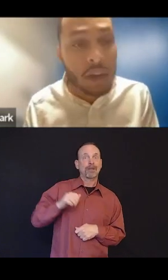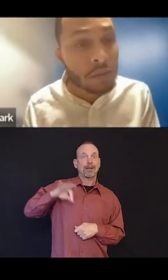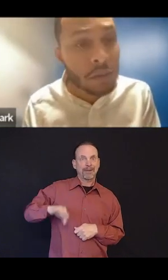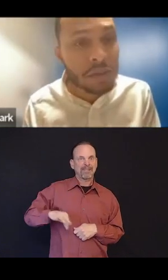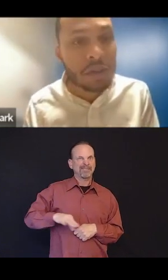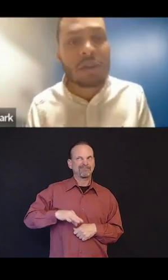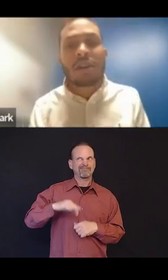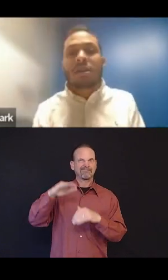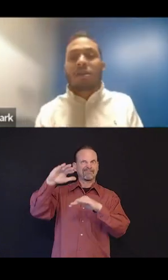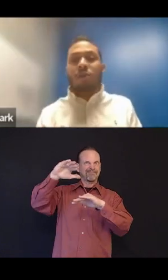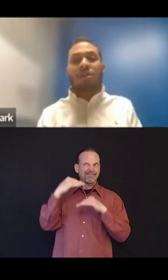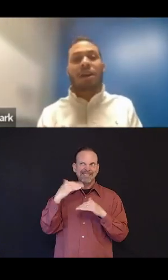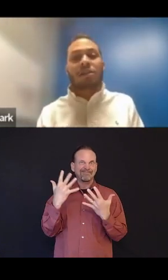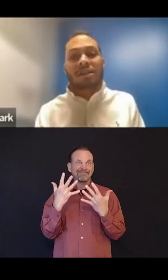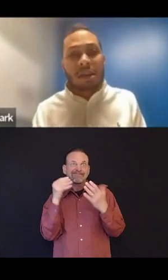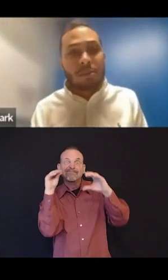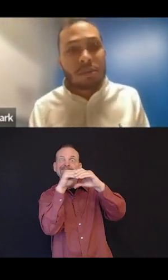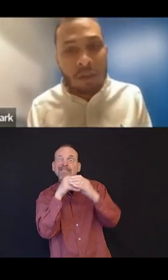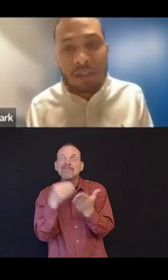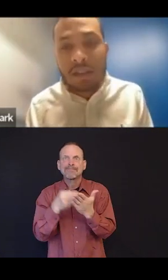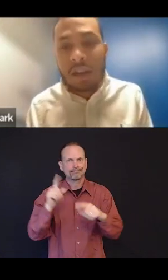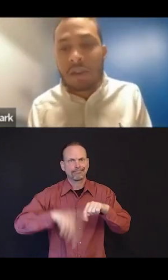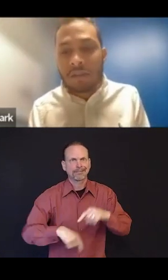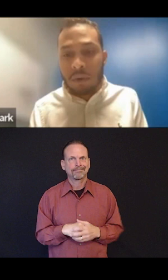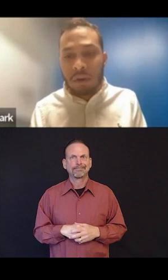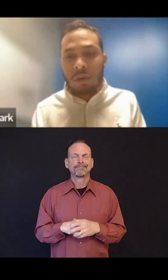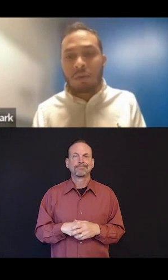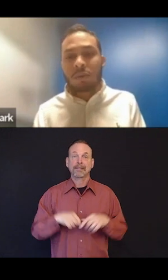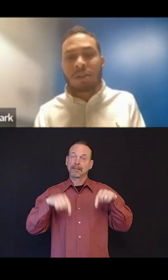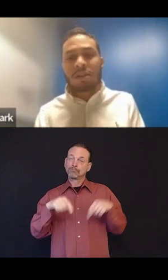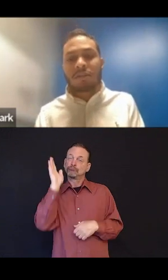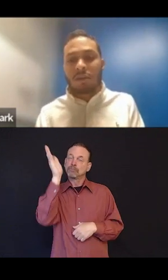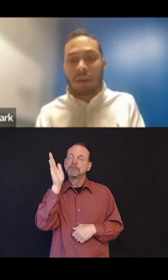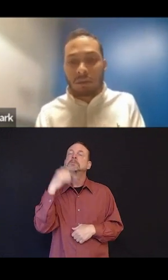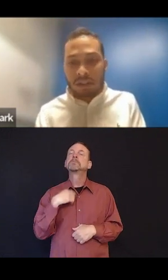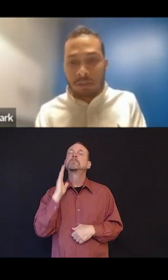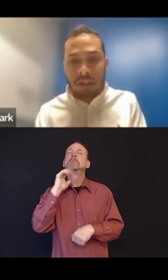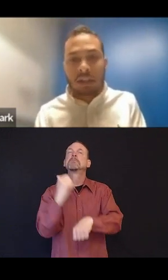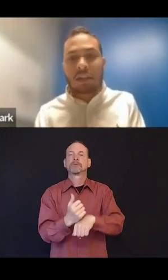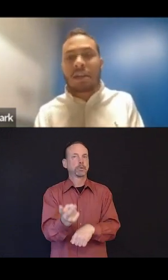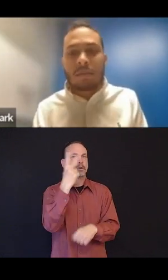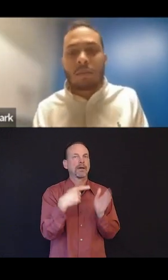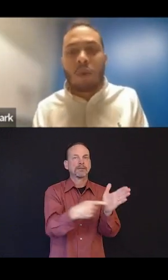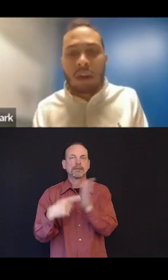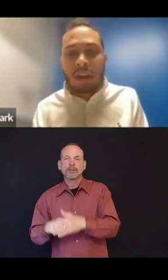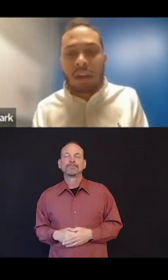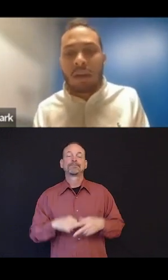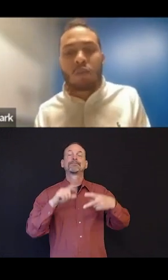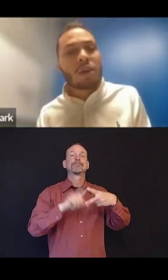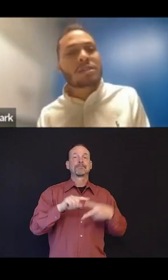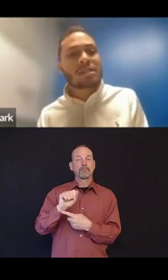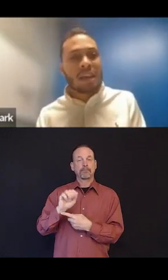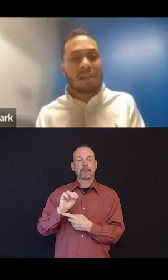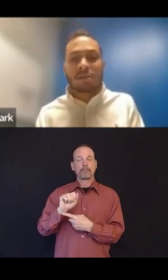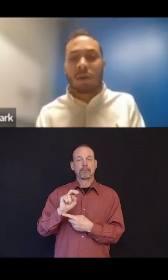Amanda's financial future. While the other example, Dalton, a 34-year-old with a developmental disability, working